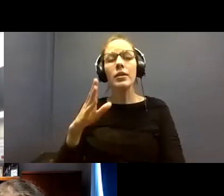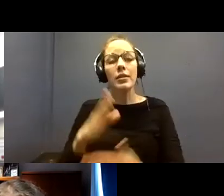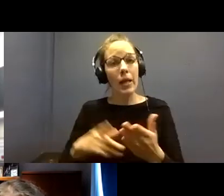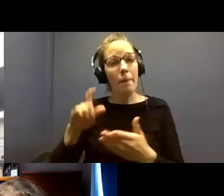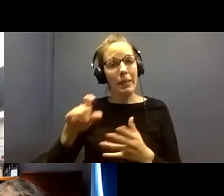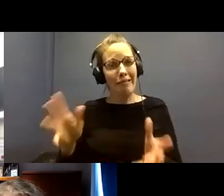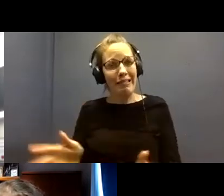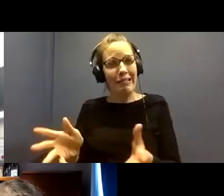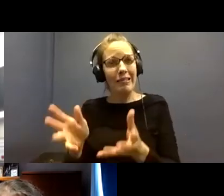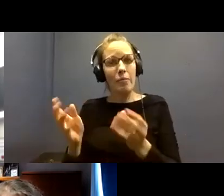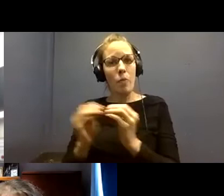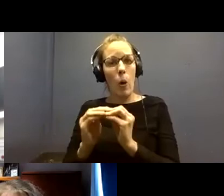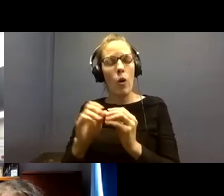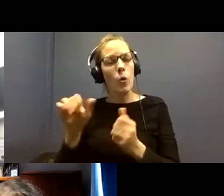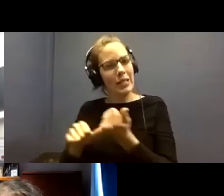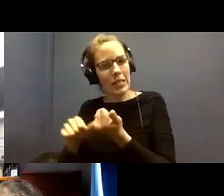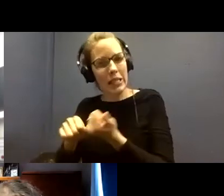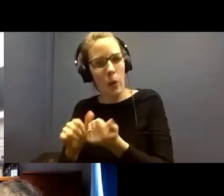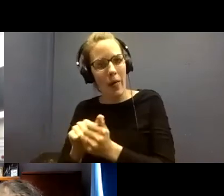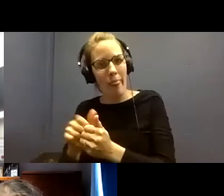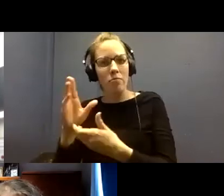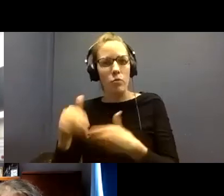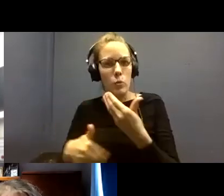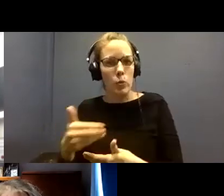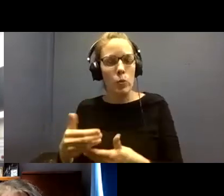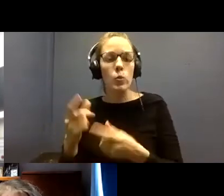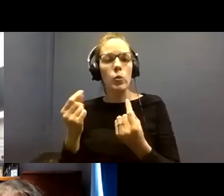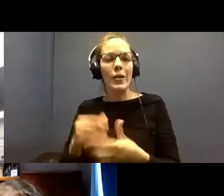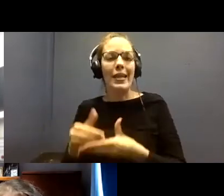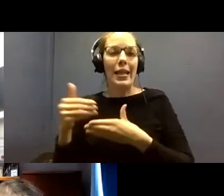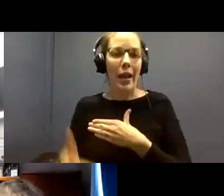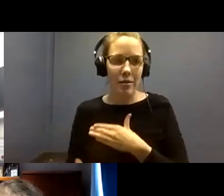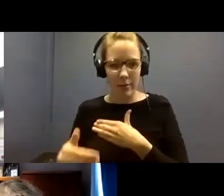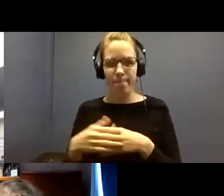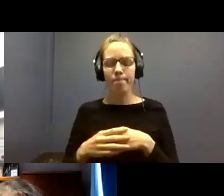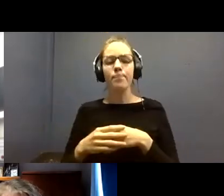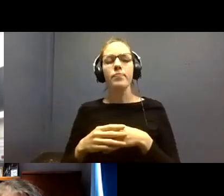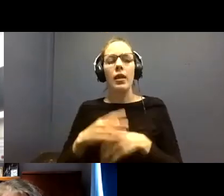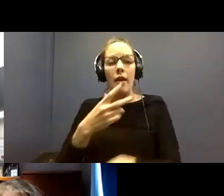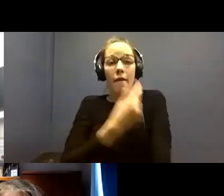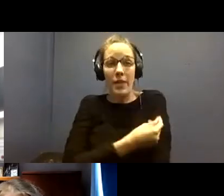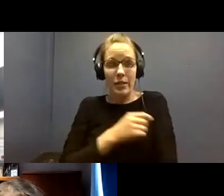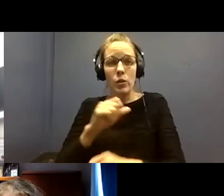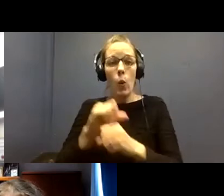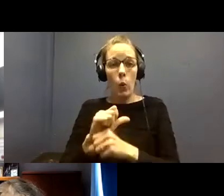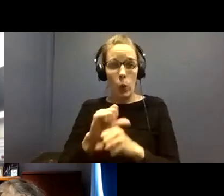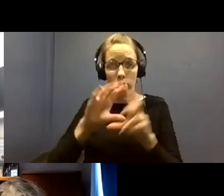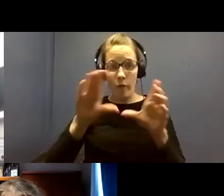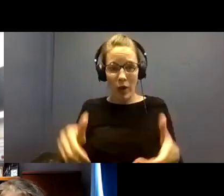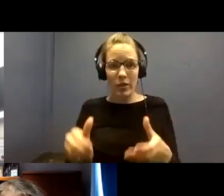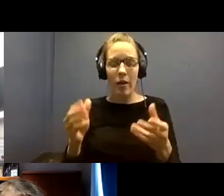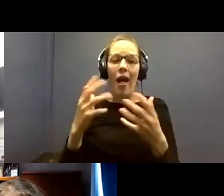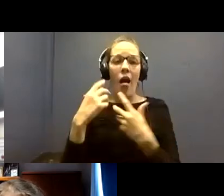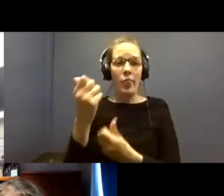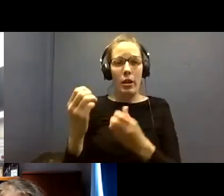extra push or assistance with taking the next step. A vaccinated workforce is a healthier and more